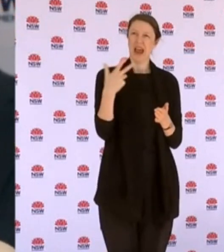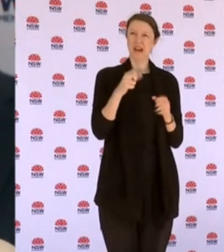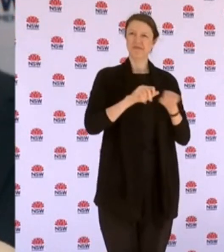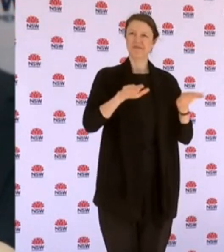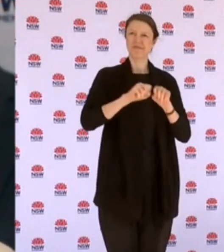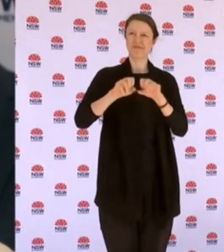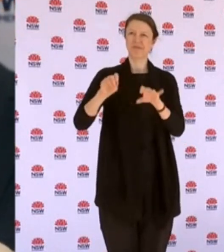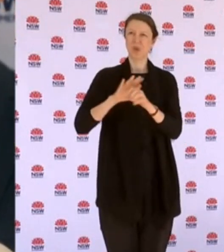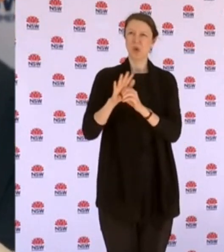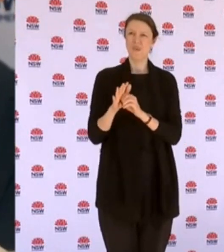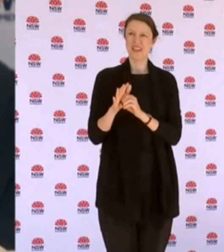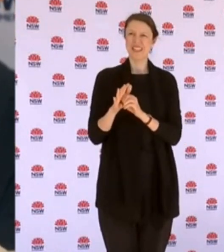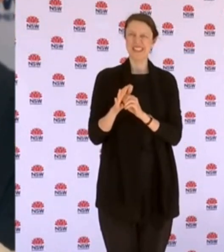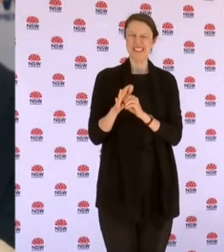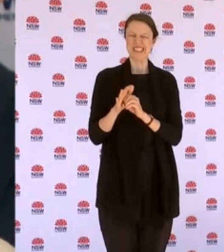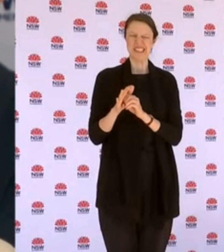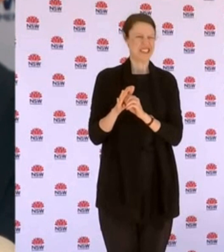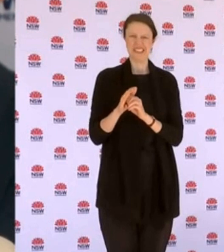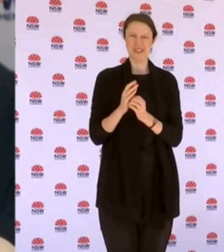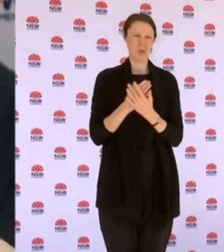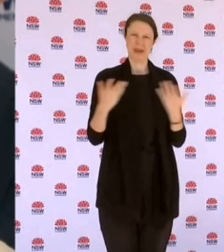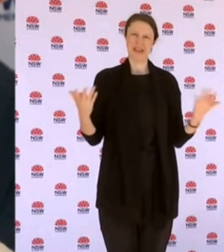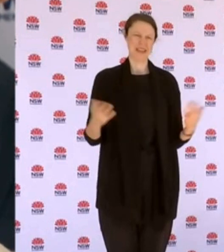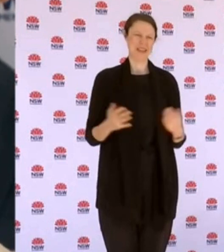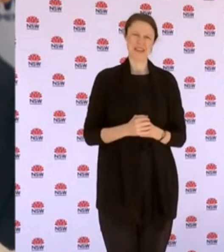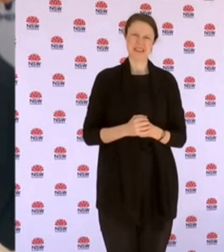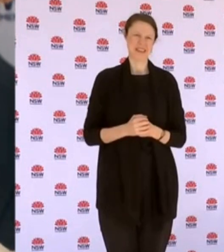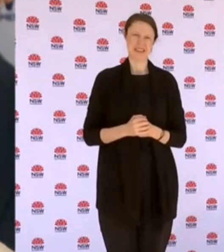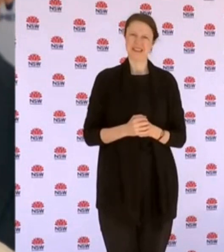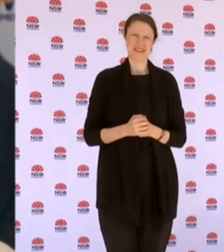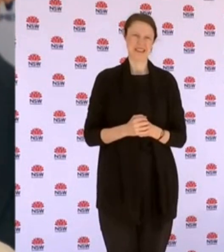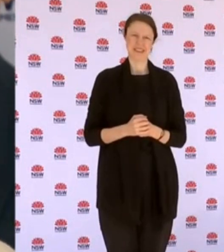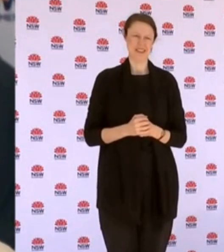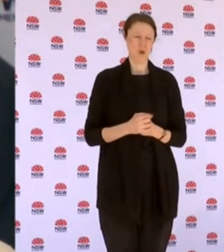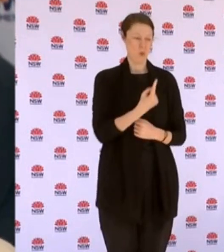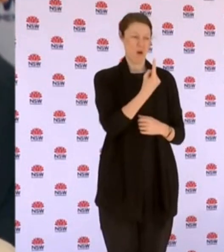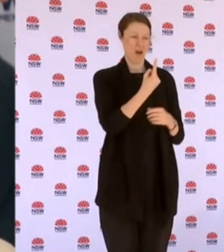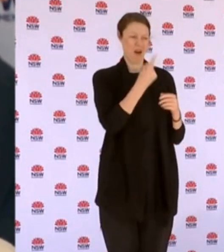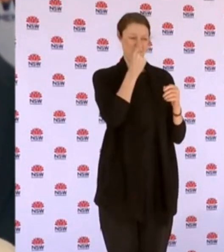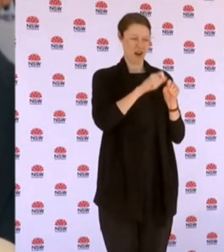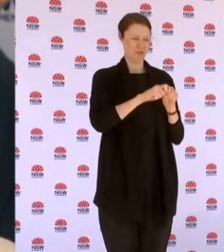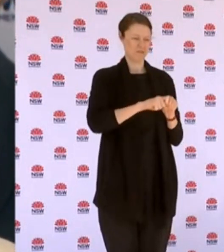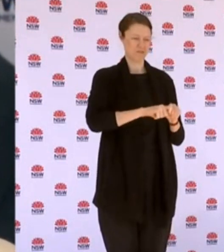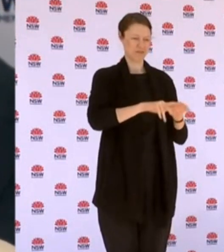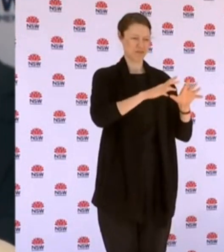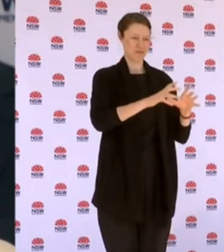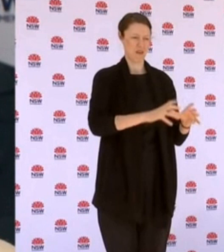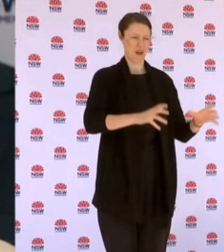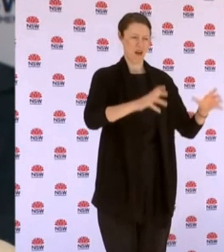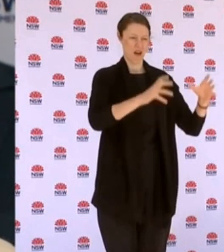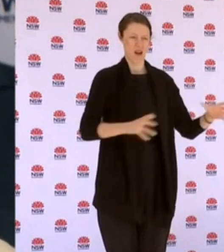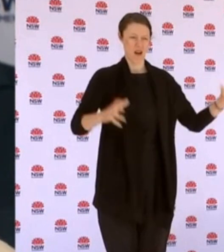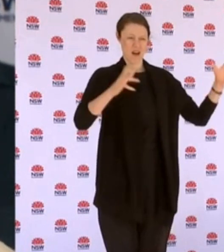of those points of contact could then start another chain of transmission, which is what we don't need. So I just urge everybody